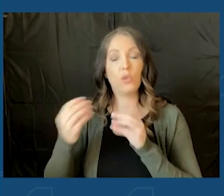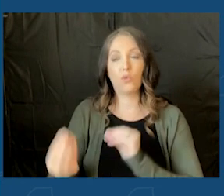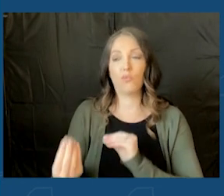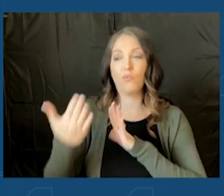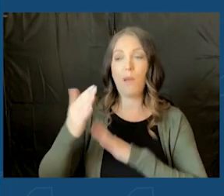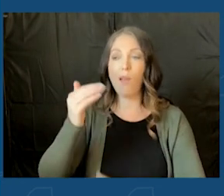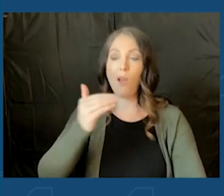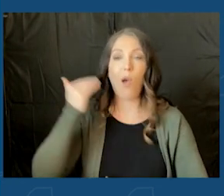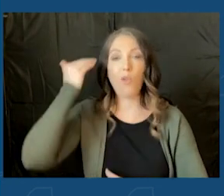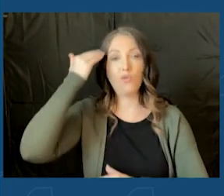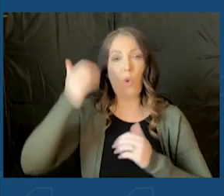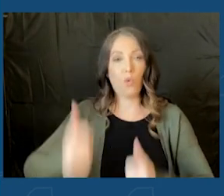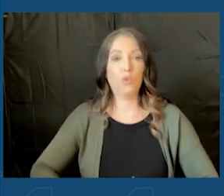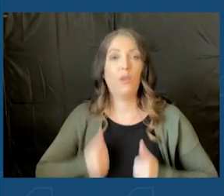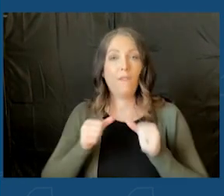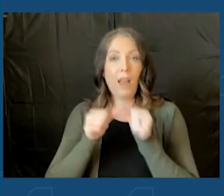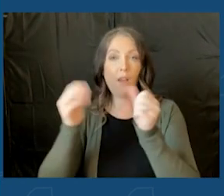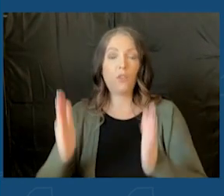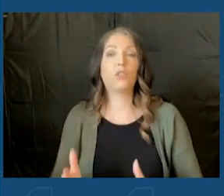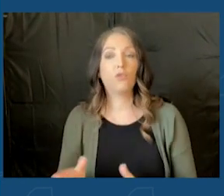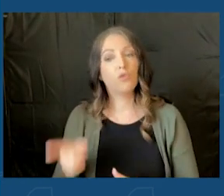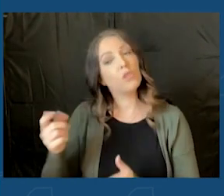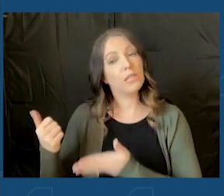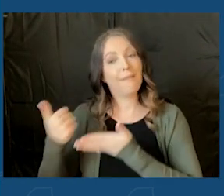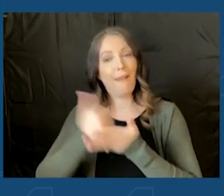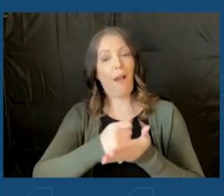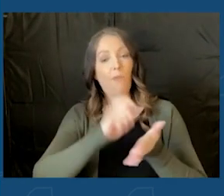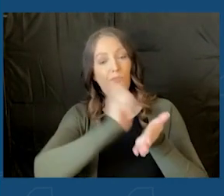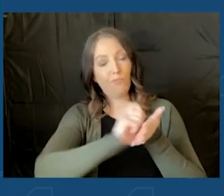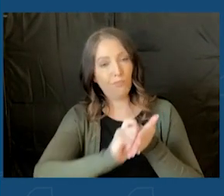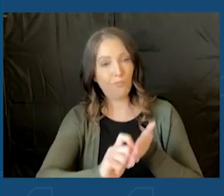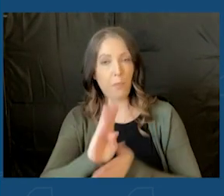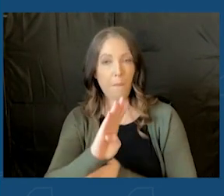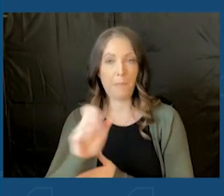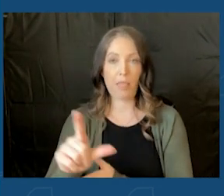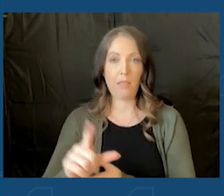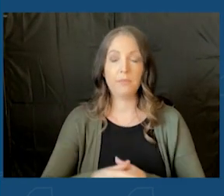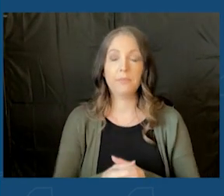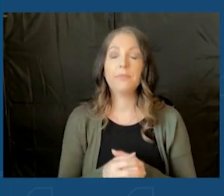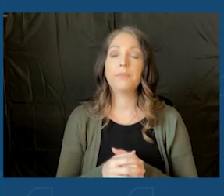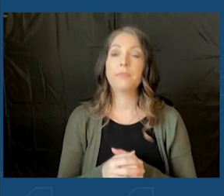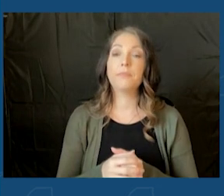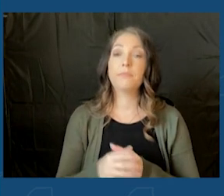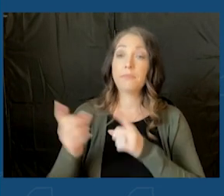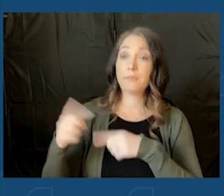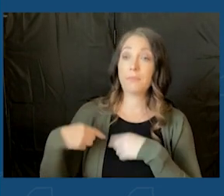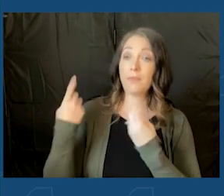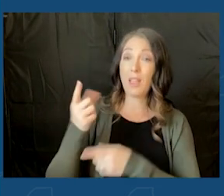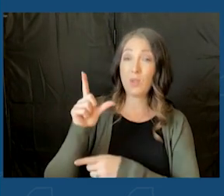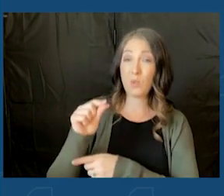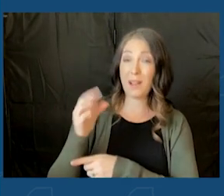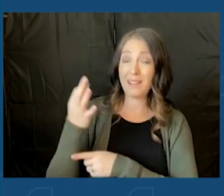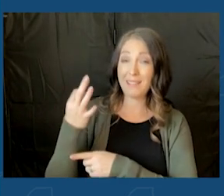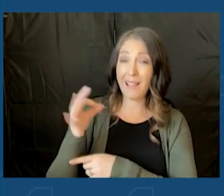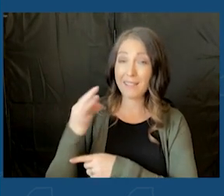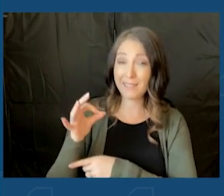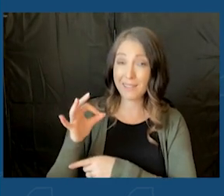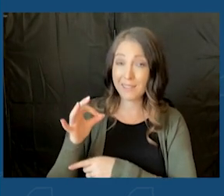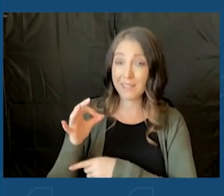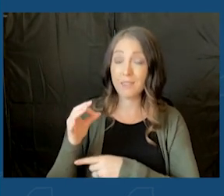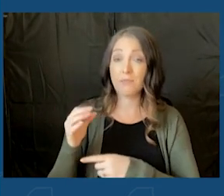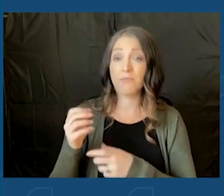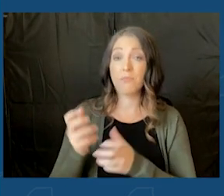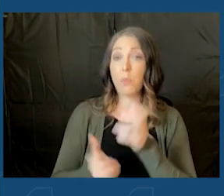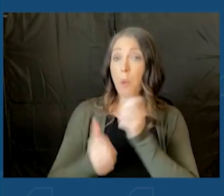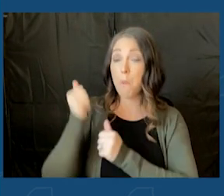bill. That's why we're here today. Until 2019, most adult survivors of sex crimes had no more